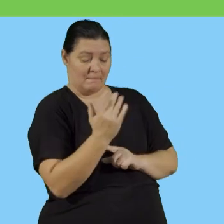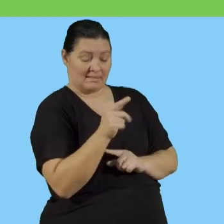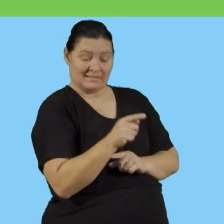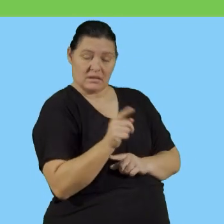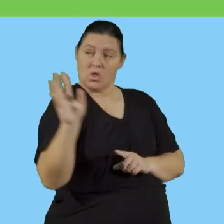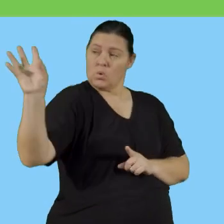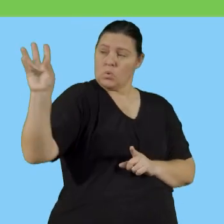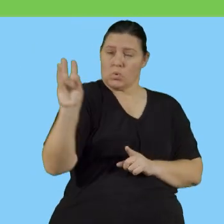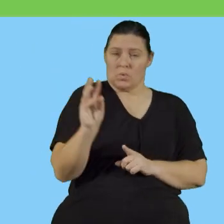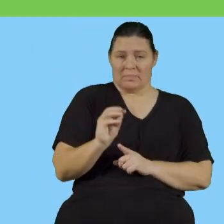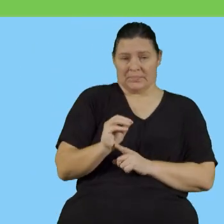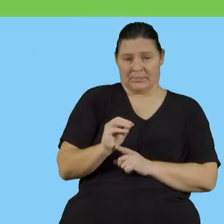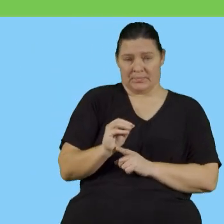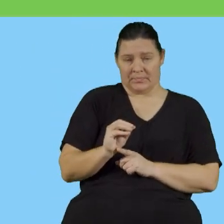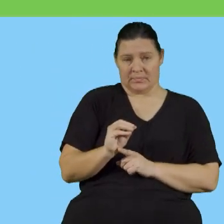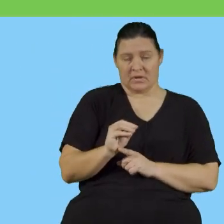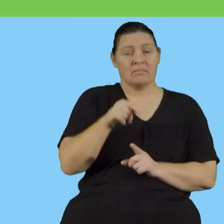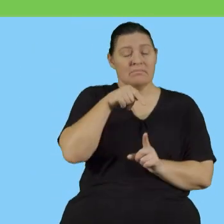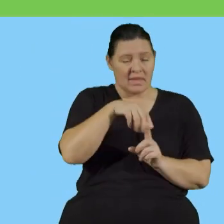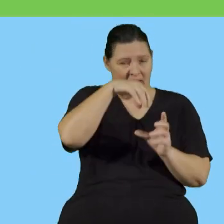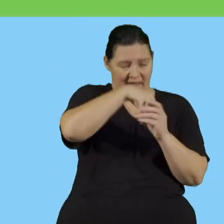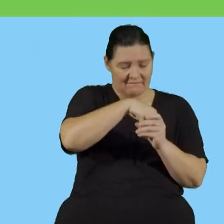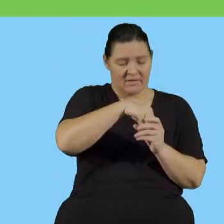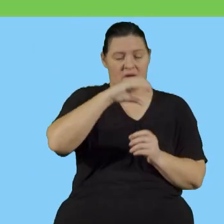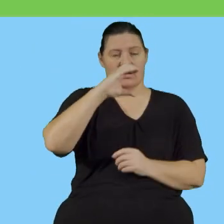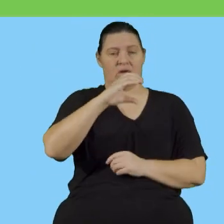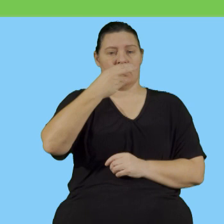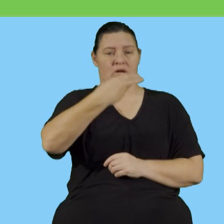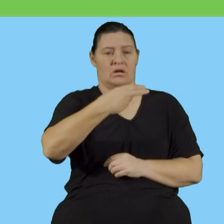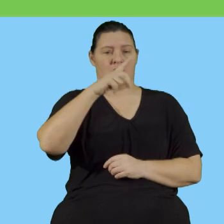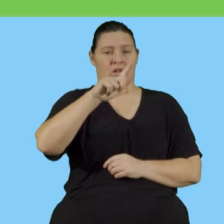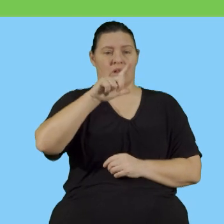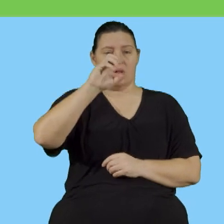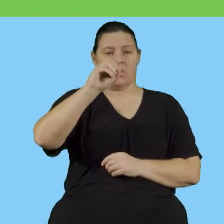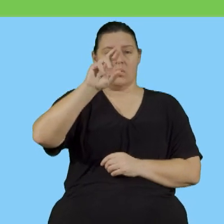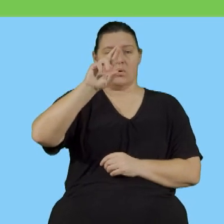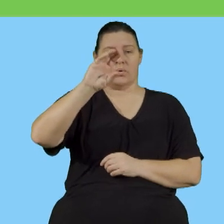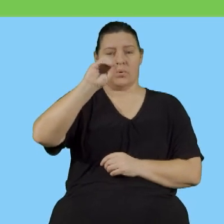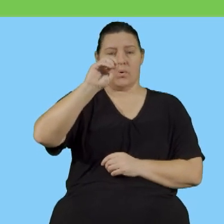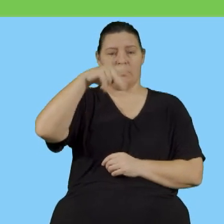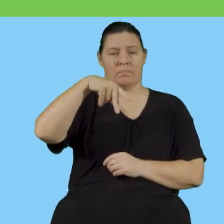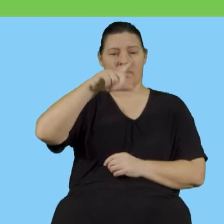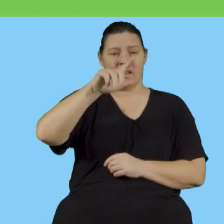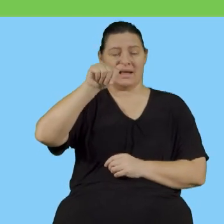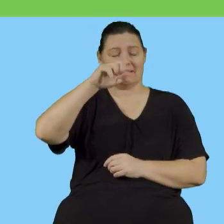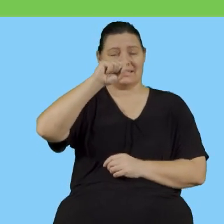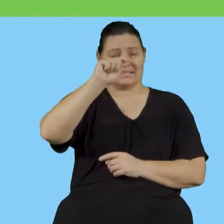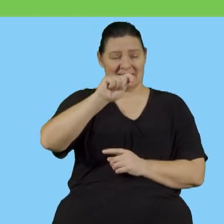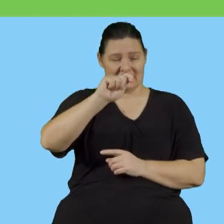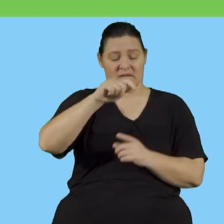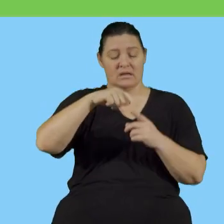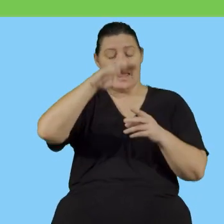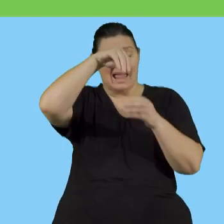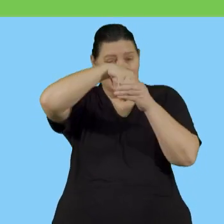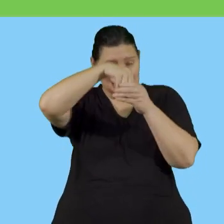the plant. And we said the green parts of the plant has chloroplast. These chloroplasts contain a chlorophyll,